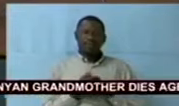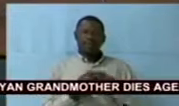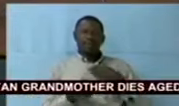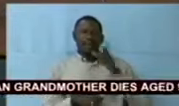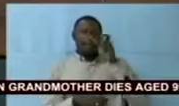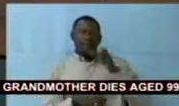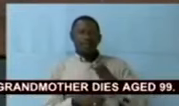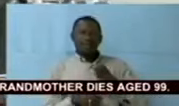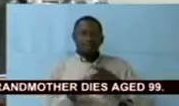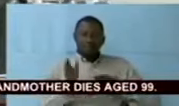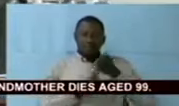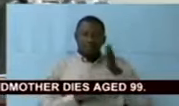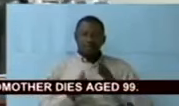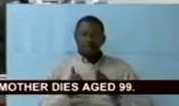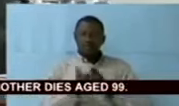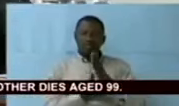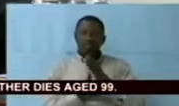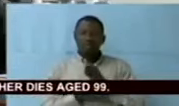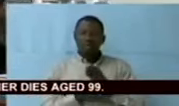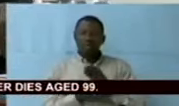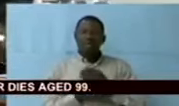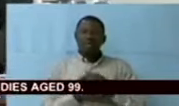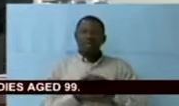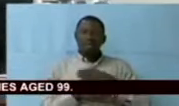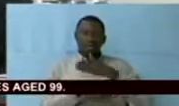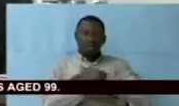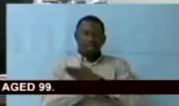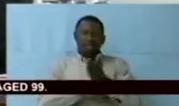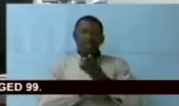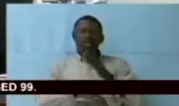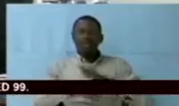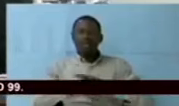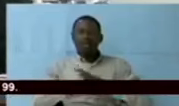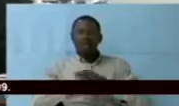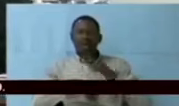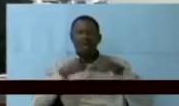passes through my gate at Maghrib time,